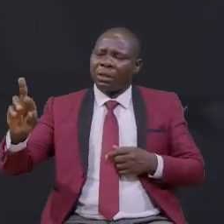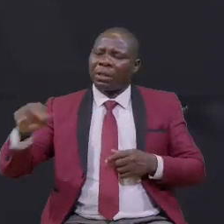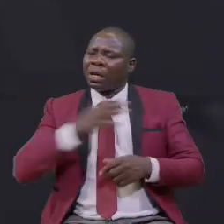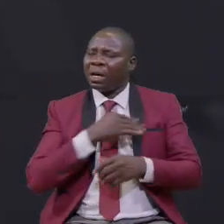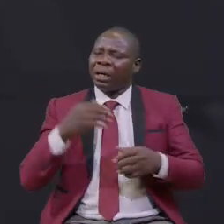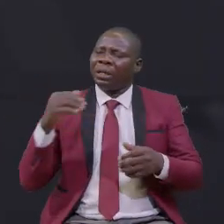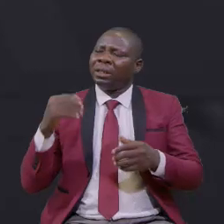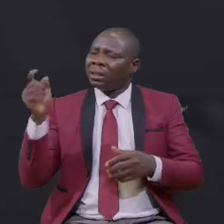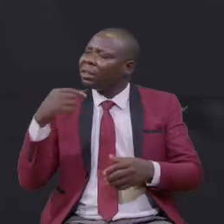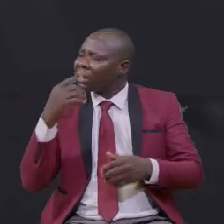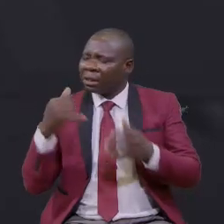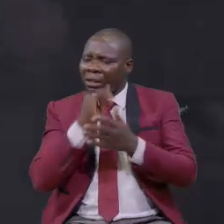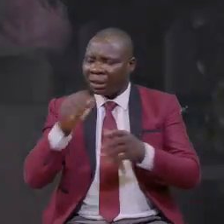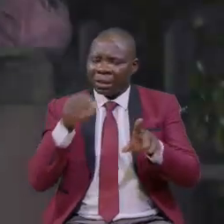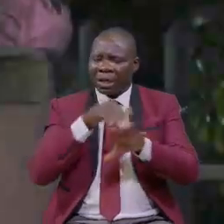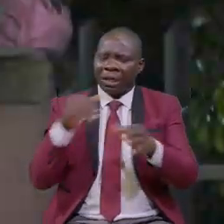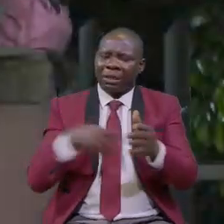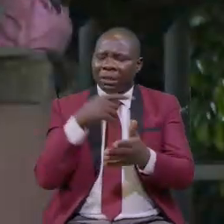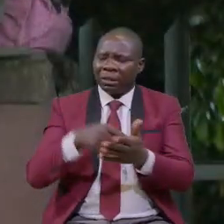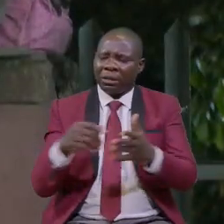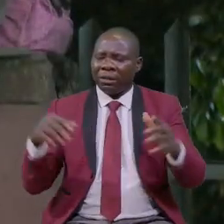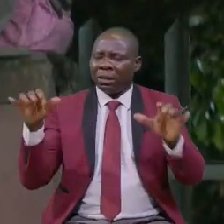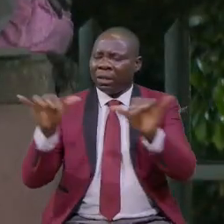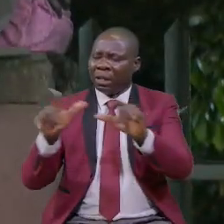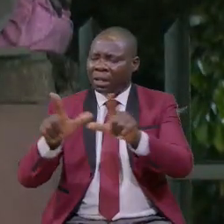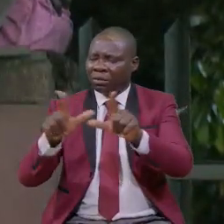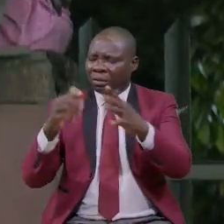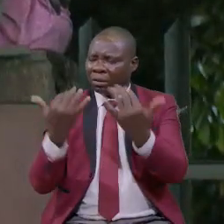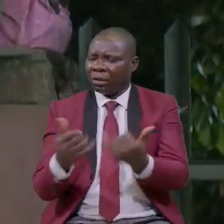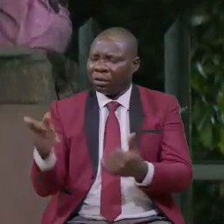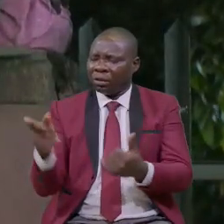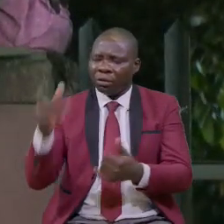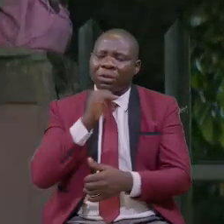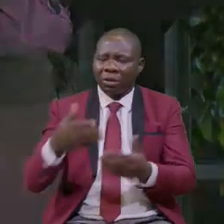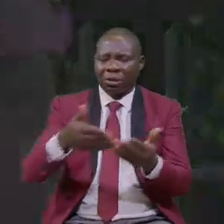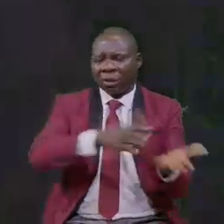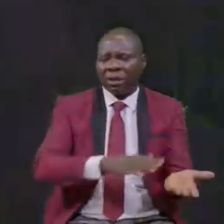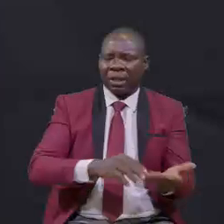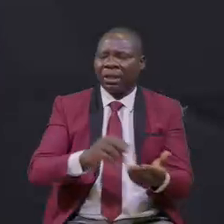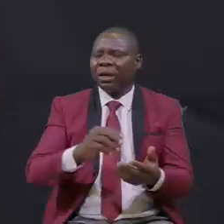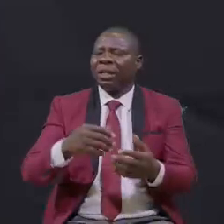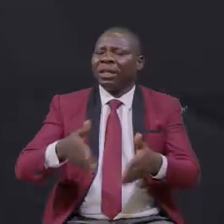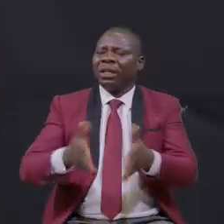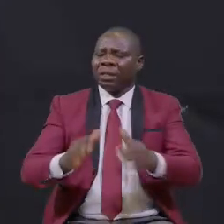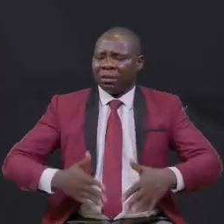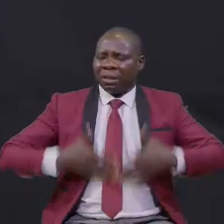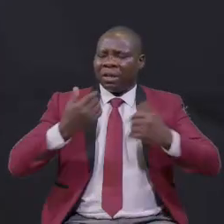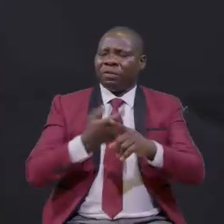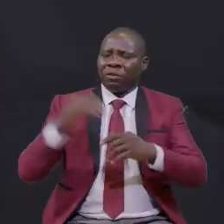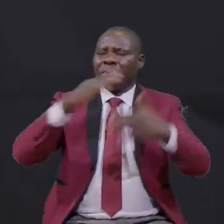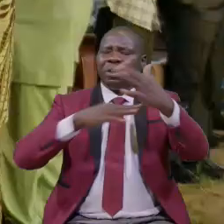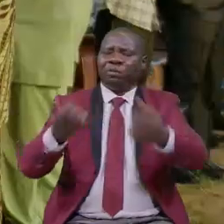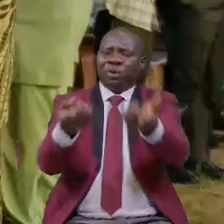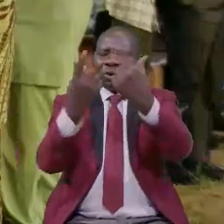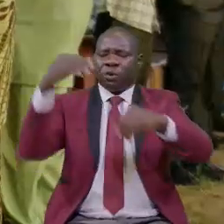now, you will not die. Let life from heaven come inside you right